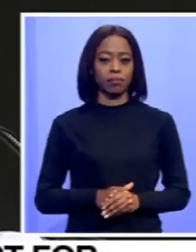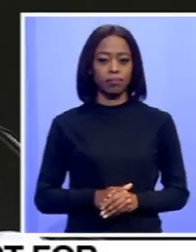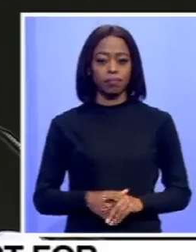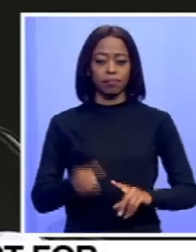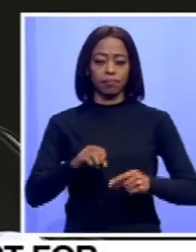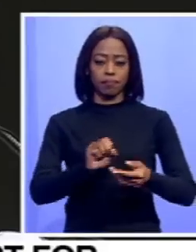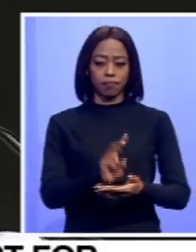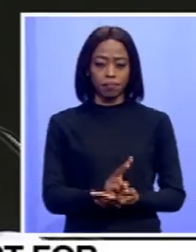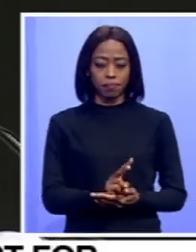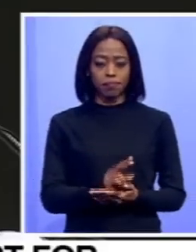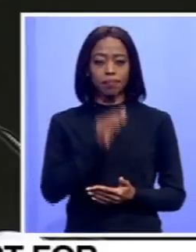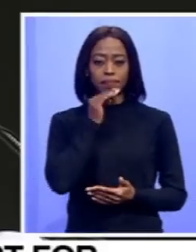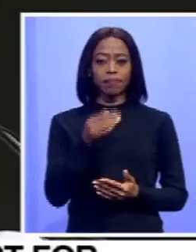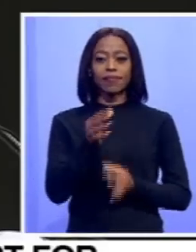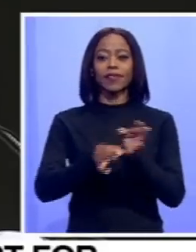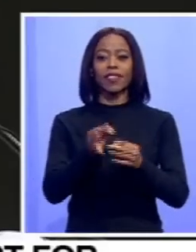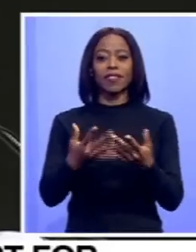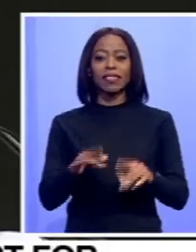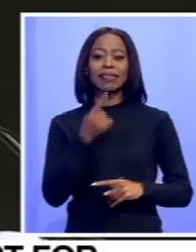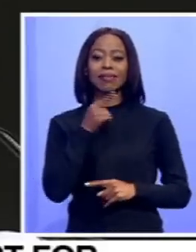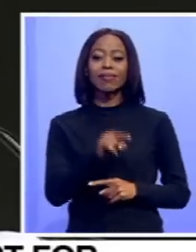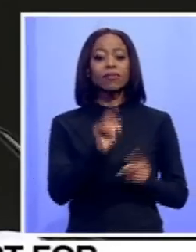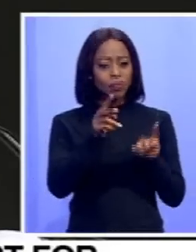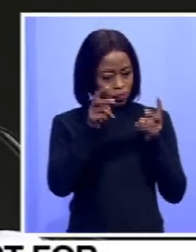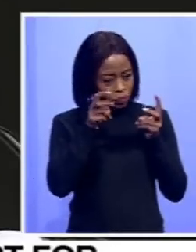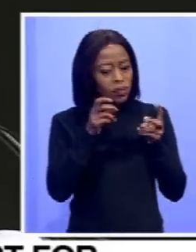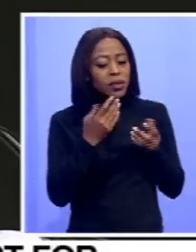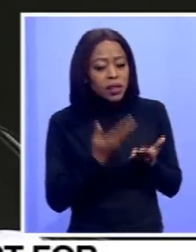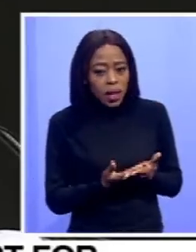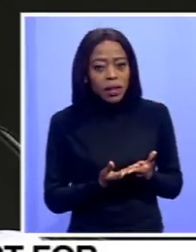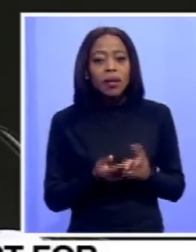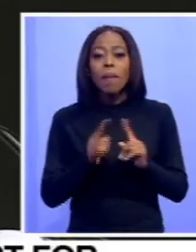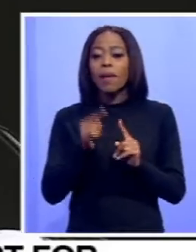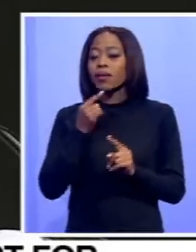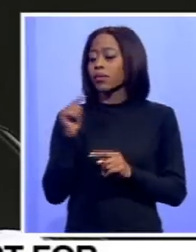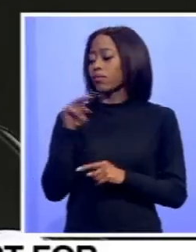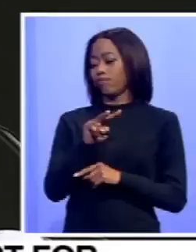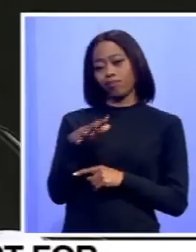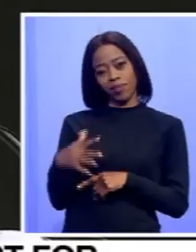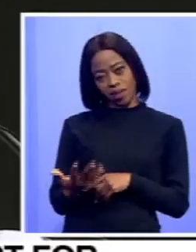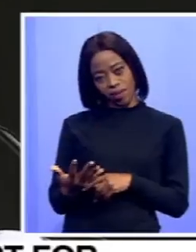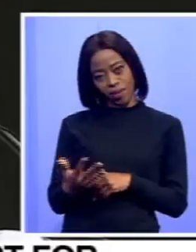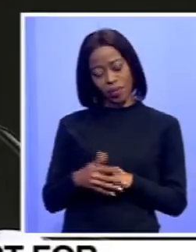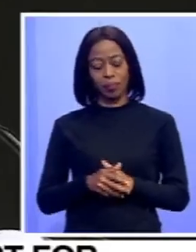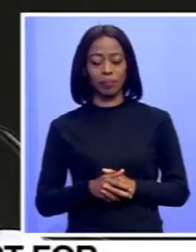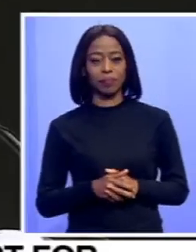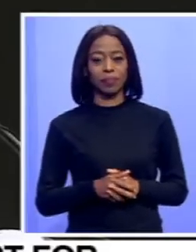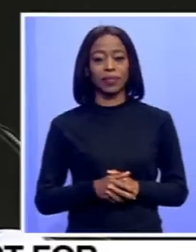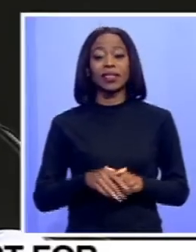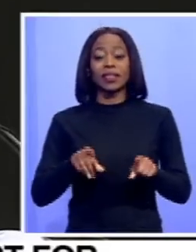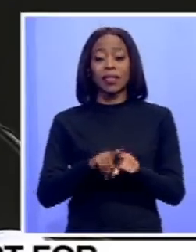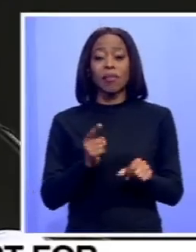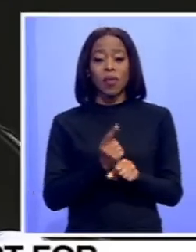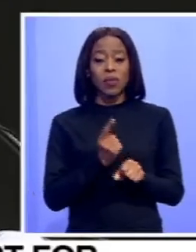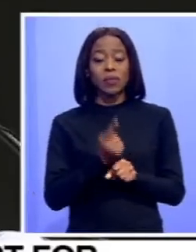12. It was then put to him that the permit was clearly visible. In response, he said that he never saw it. Sub 13. It was further put to him that on